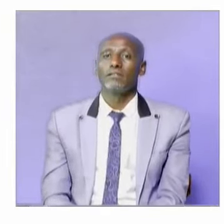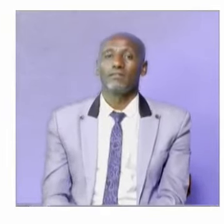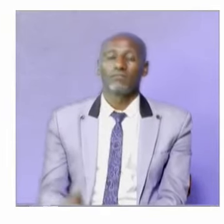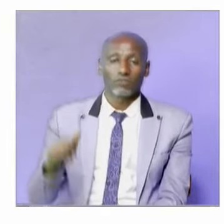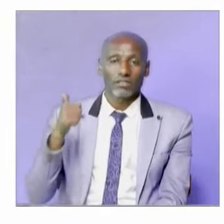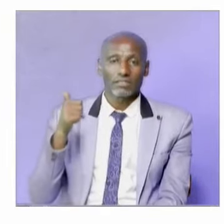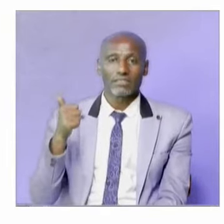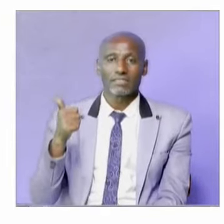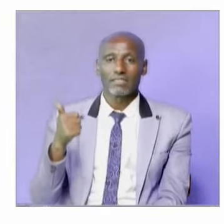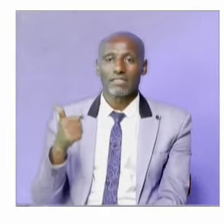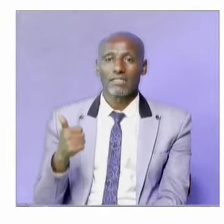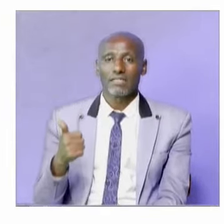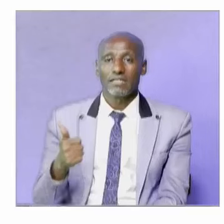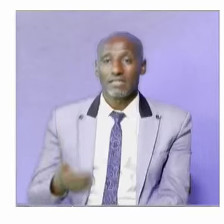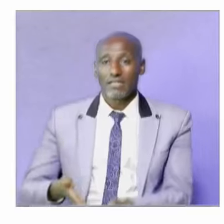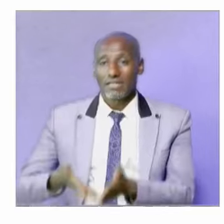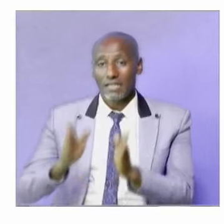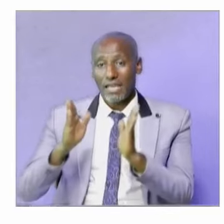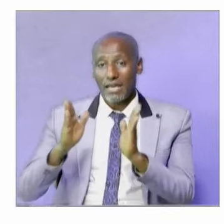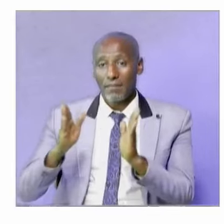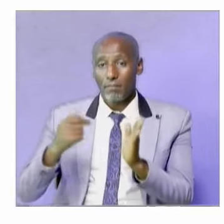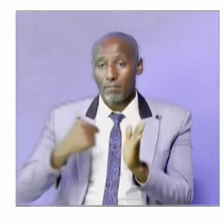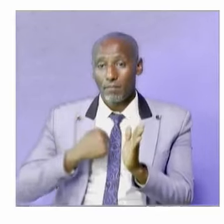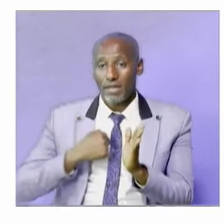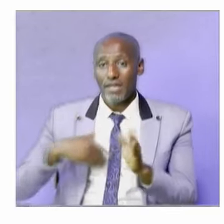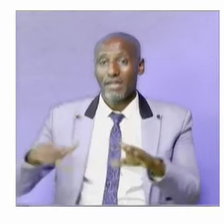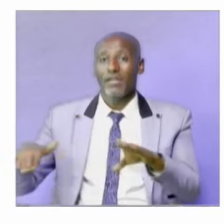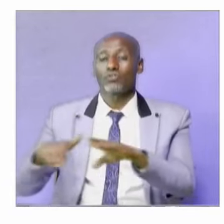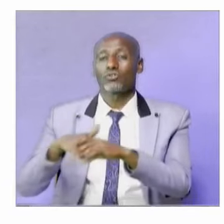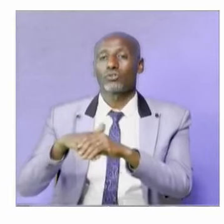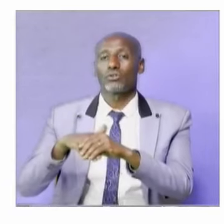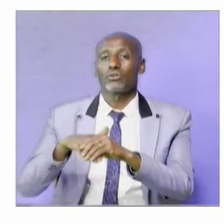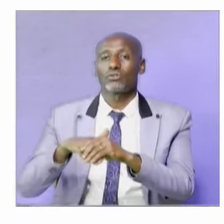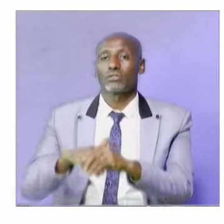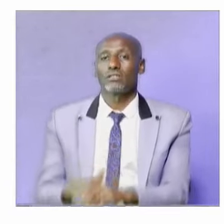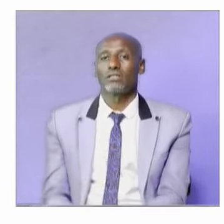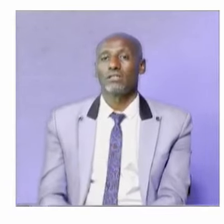What about others? You can say, let me introduce